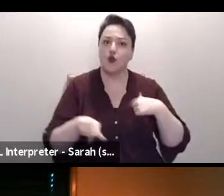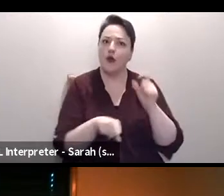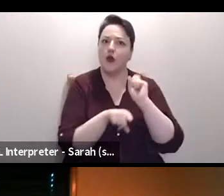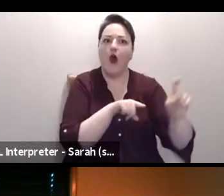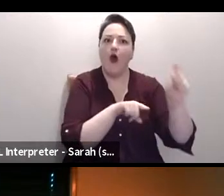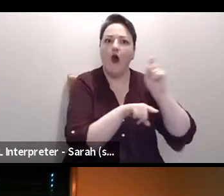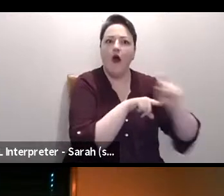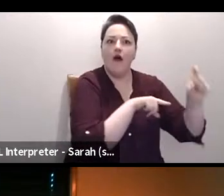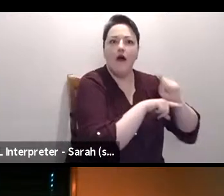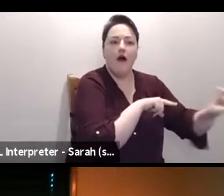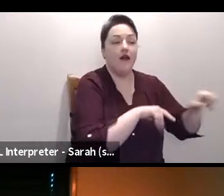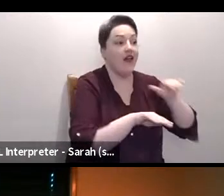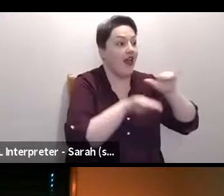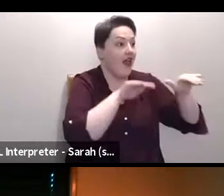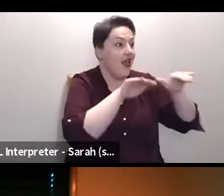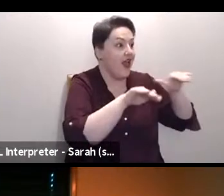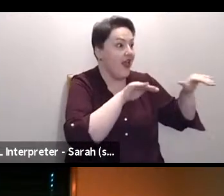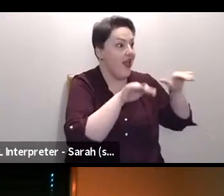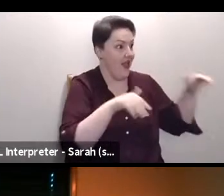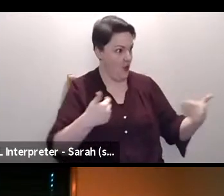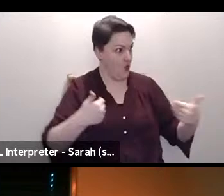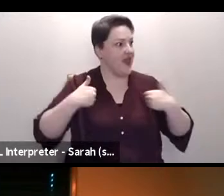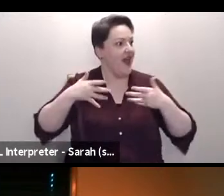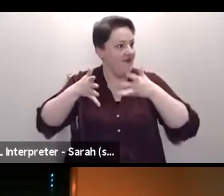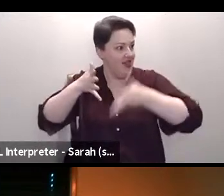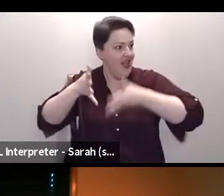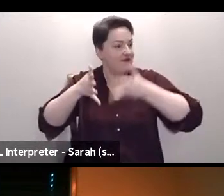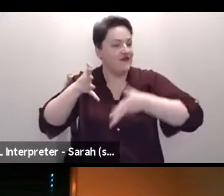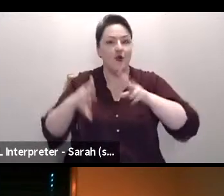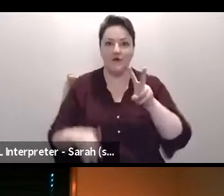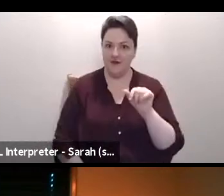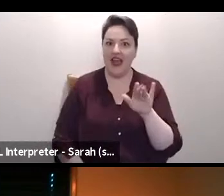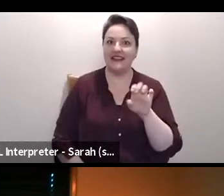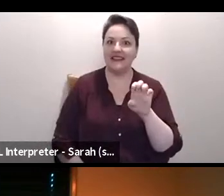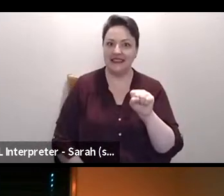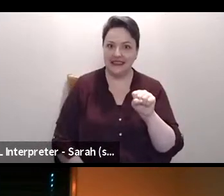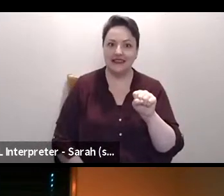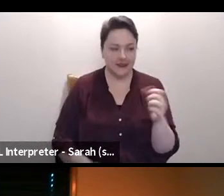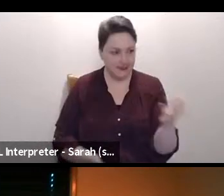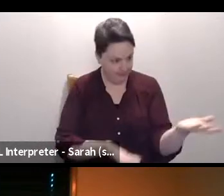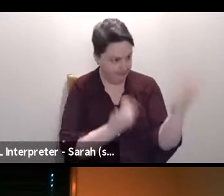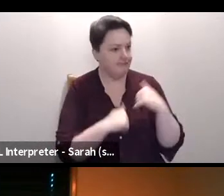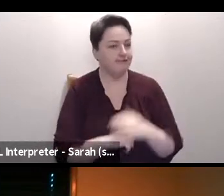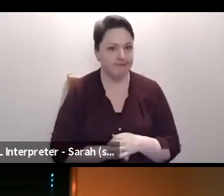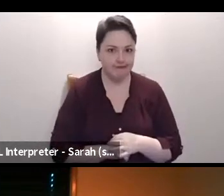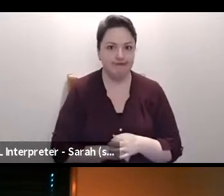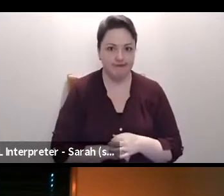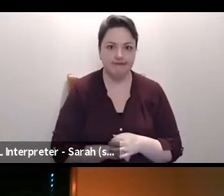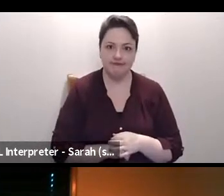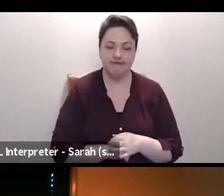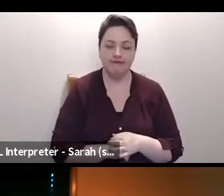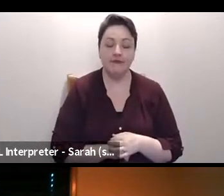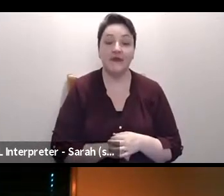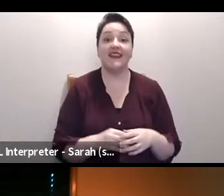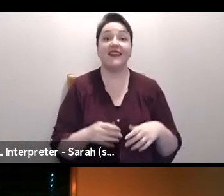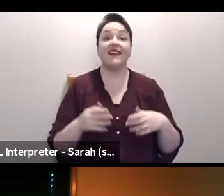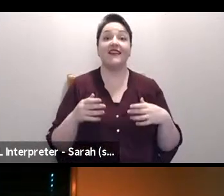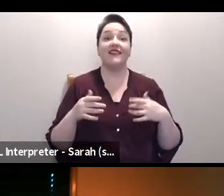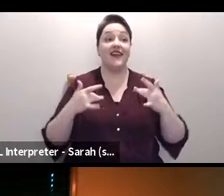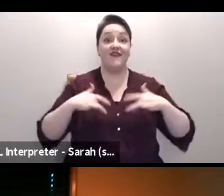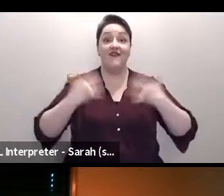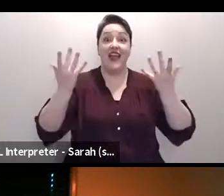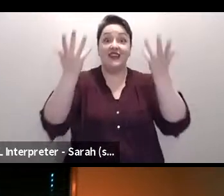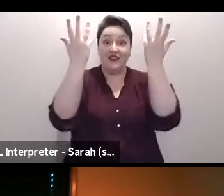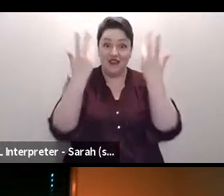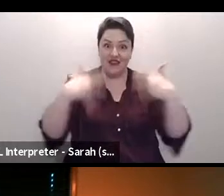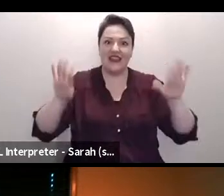and saying, hey, we think we'll have vaccines available. Can you come in? And by the time we ended, every